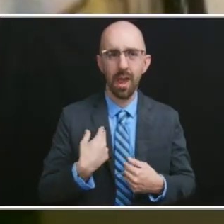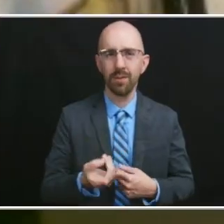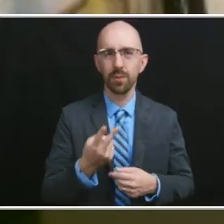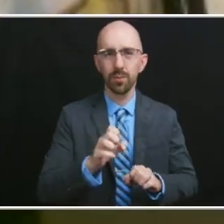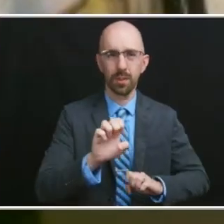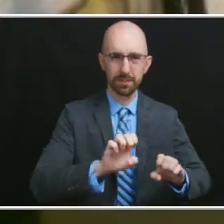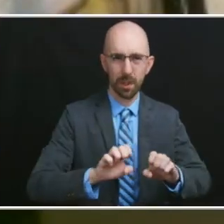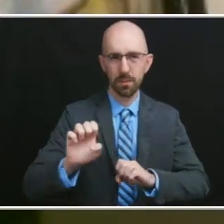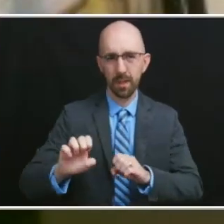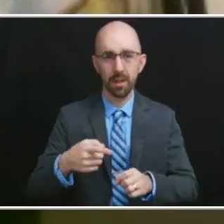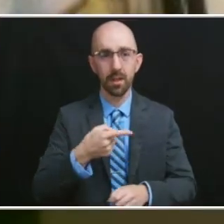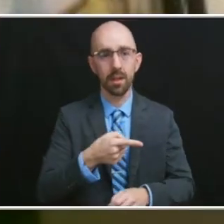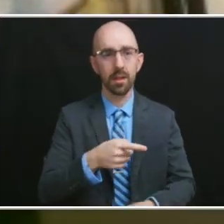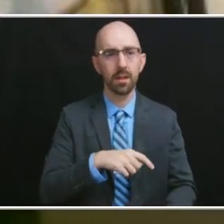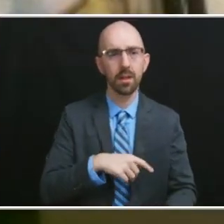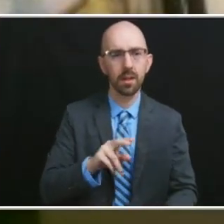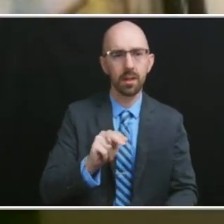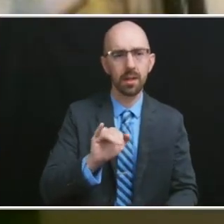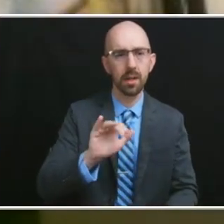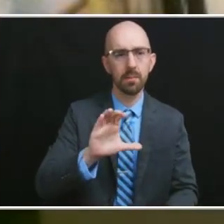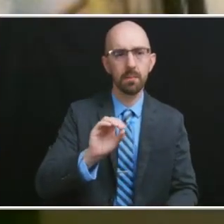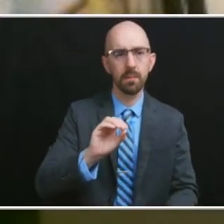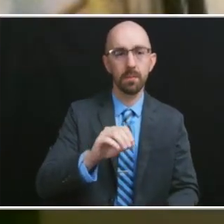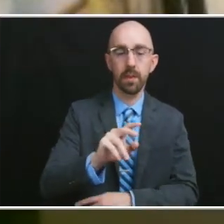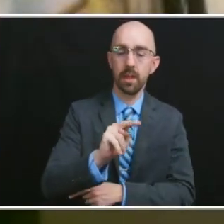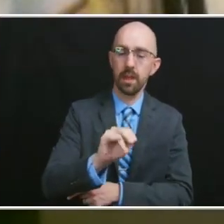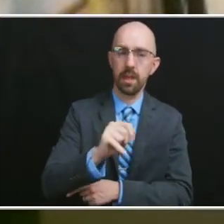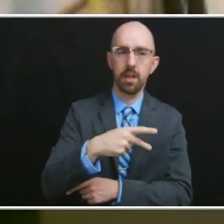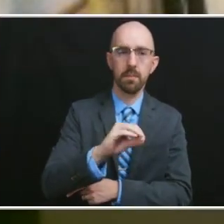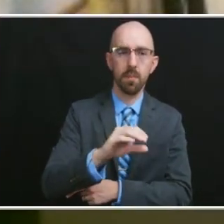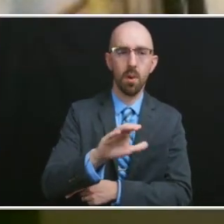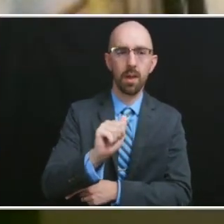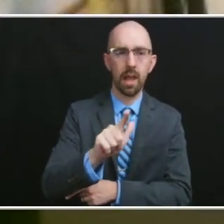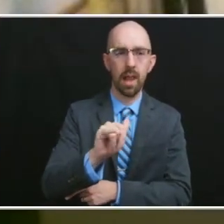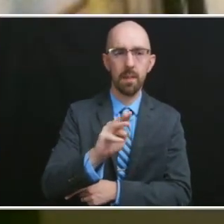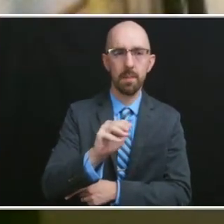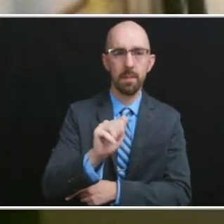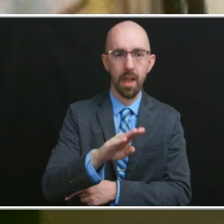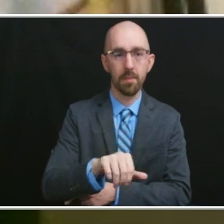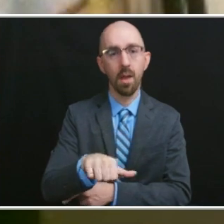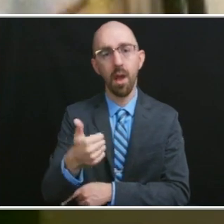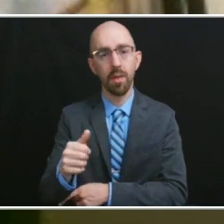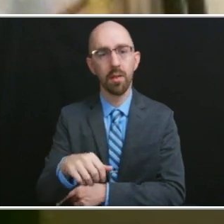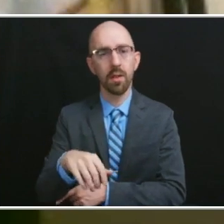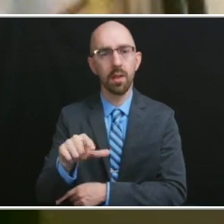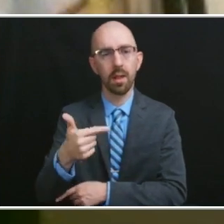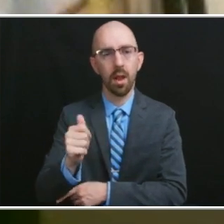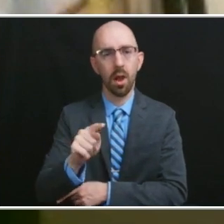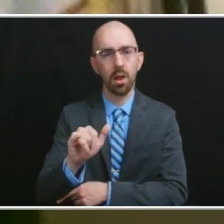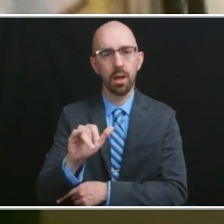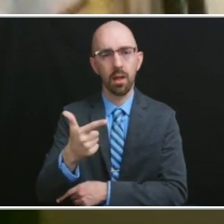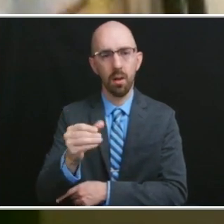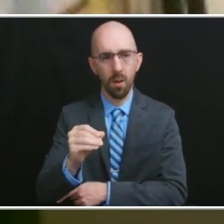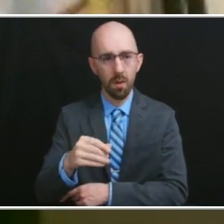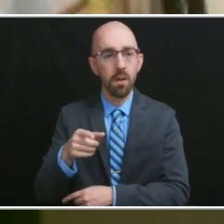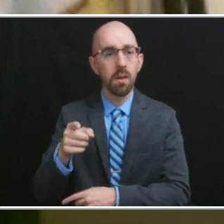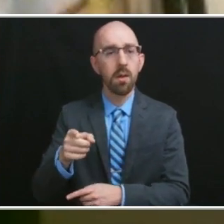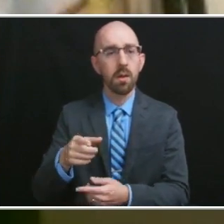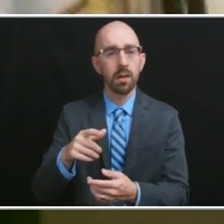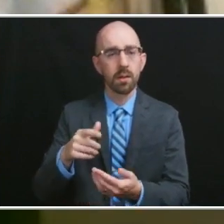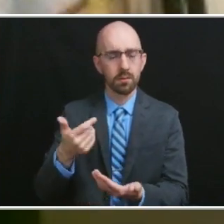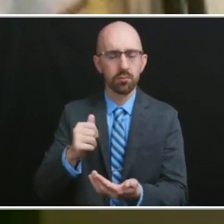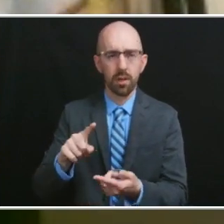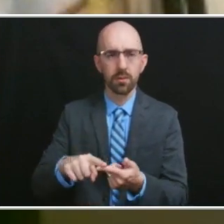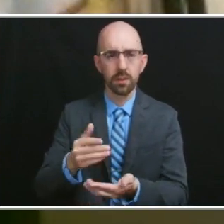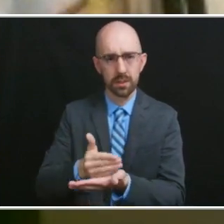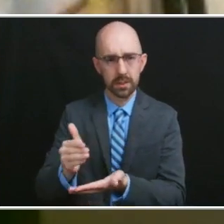One is called nipocalimab, and the other one is called efgartigimod. And these 2 agents work by sweeping out those antibodies from the